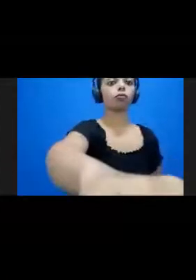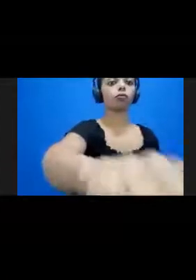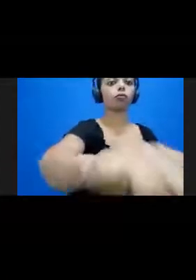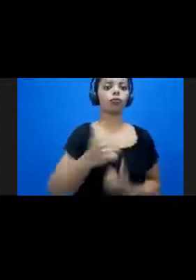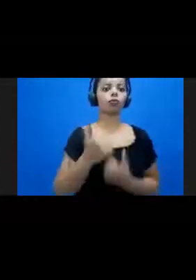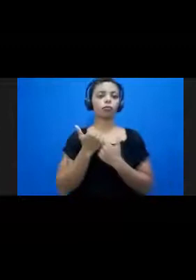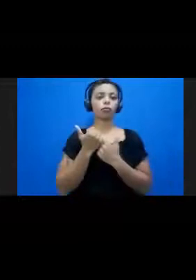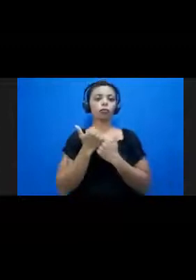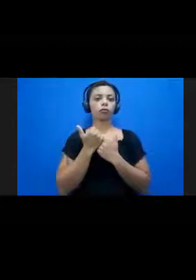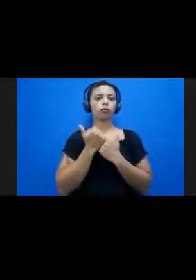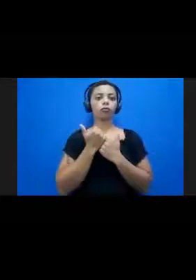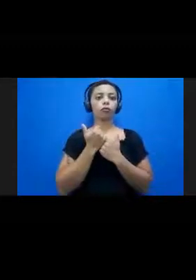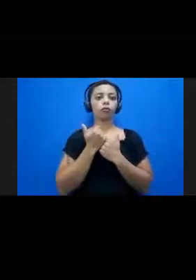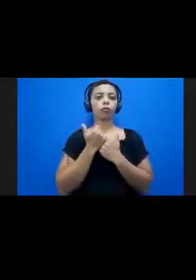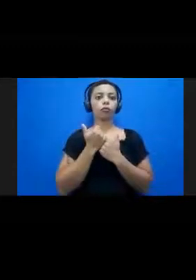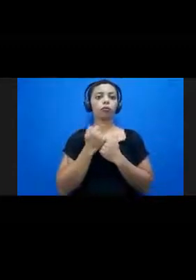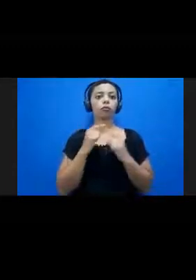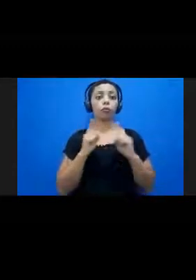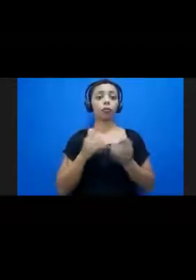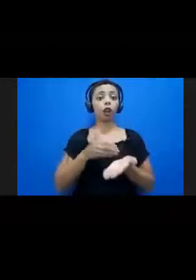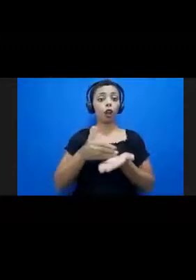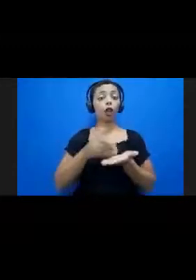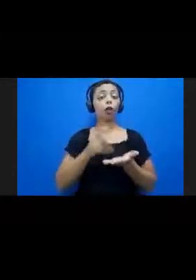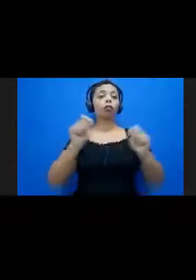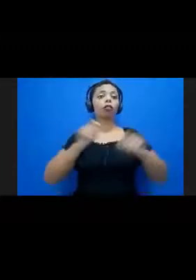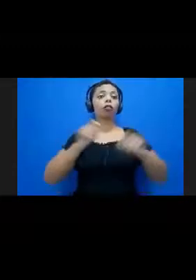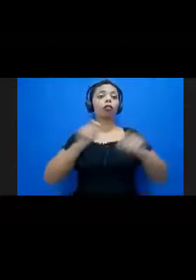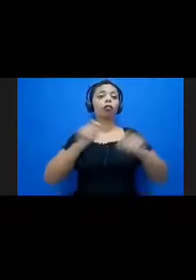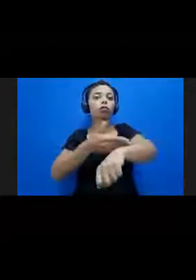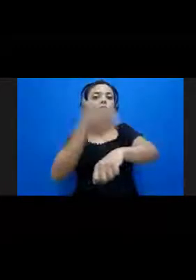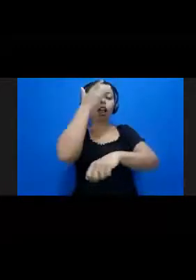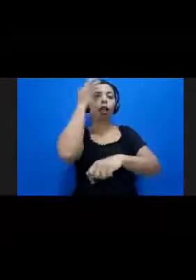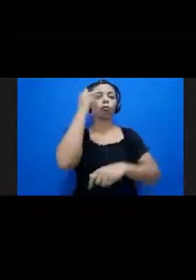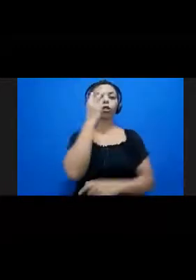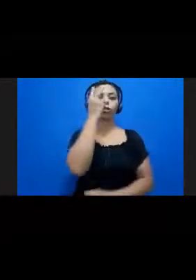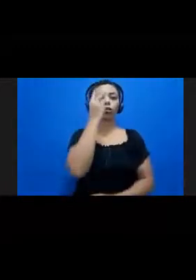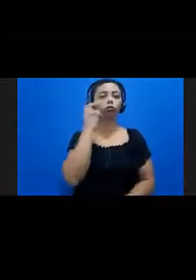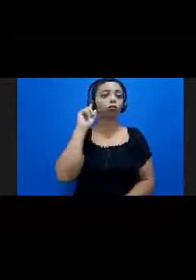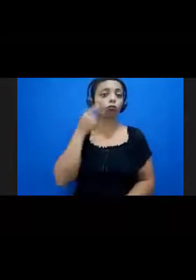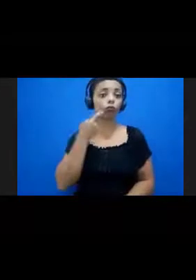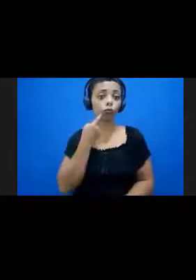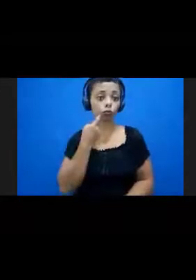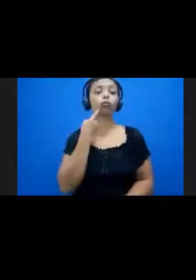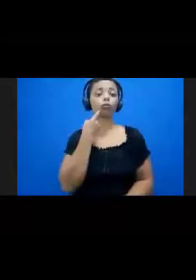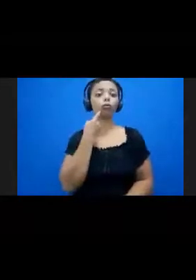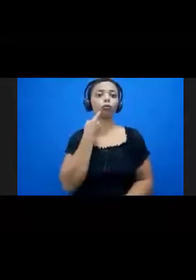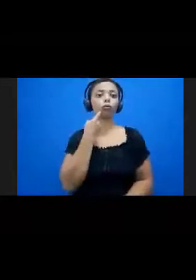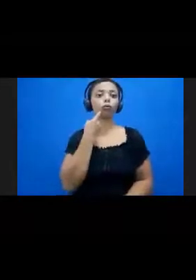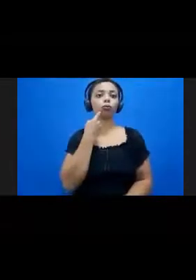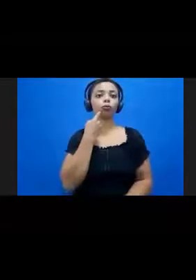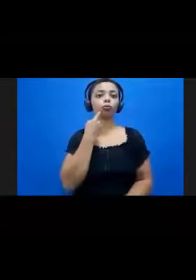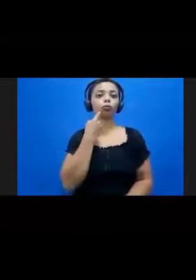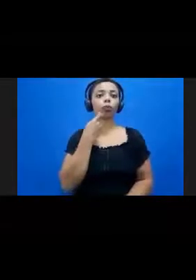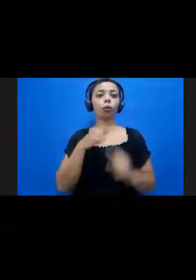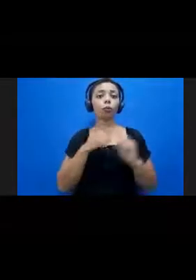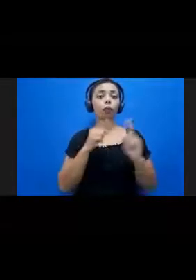queries that you could use. And again, these queries can be customized to different people, and they can be combined from some